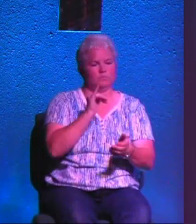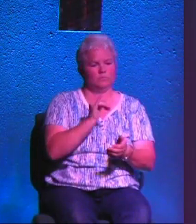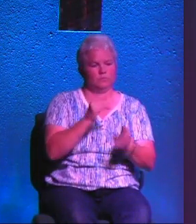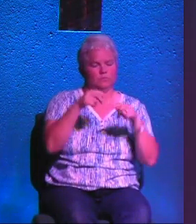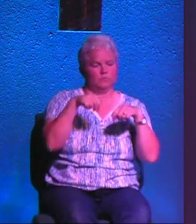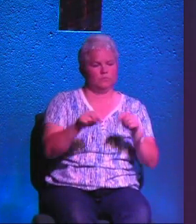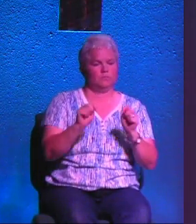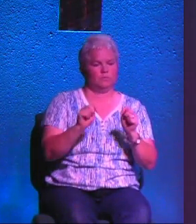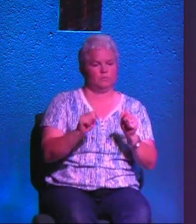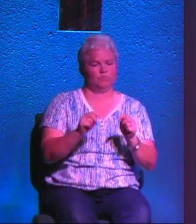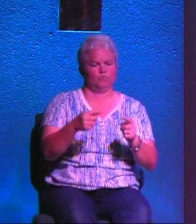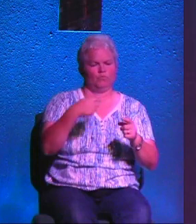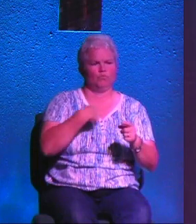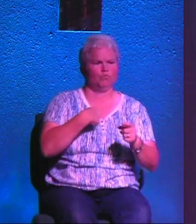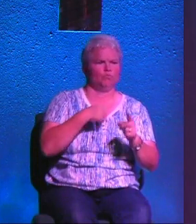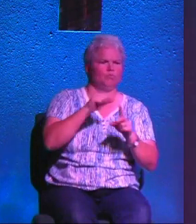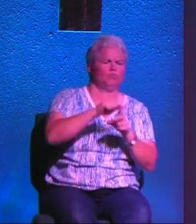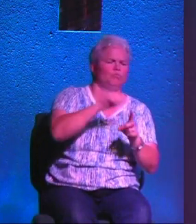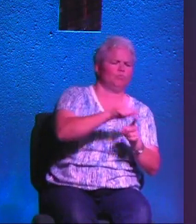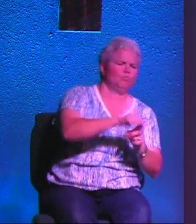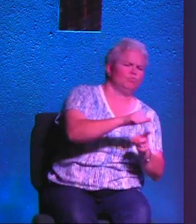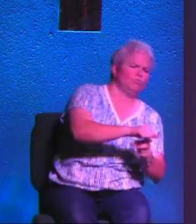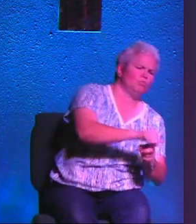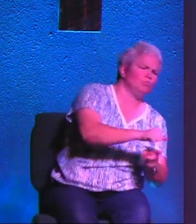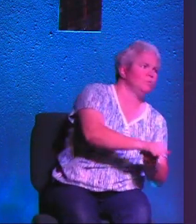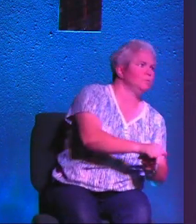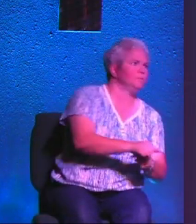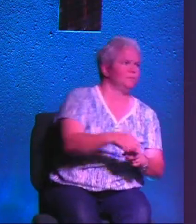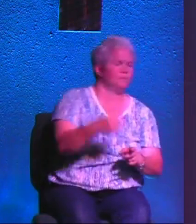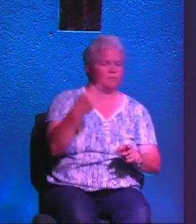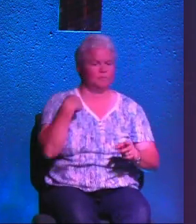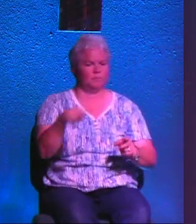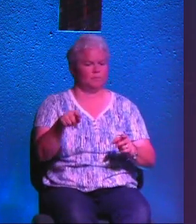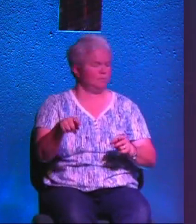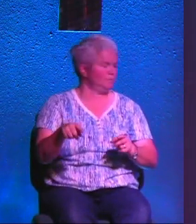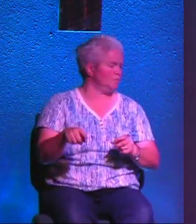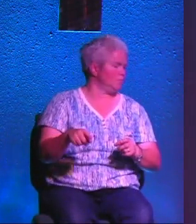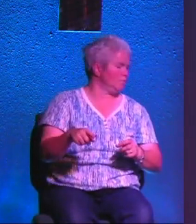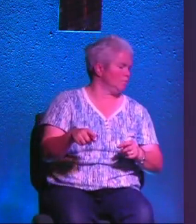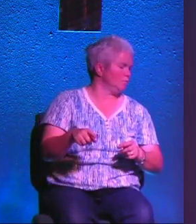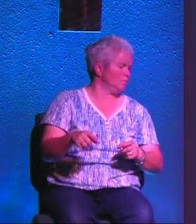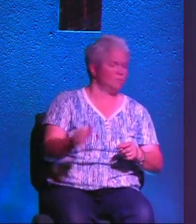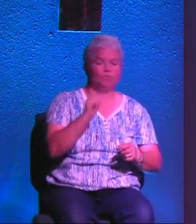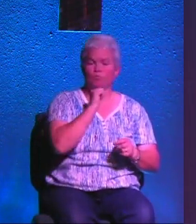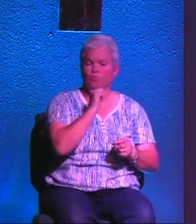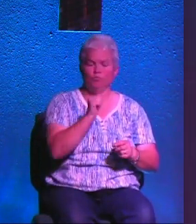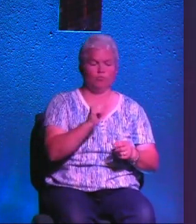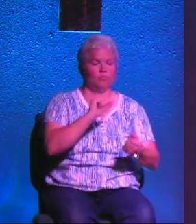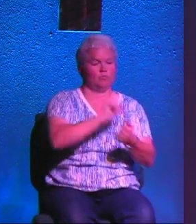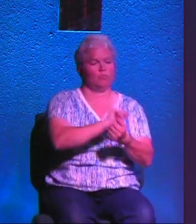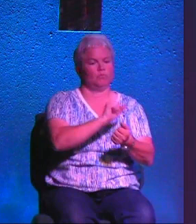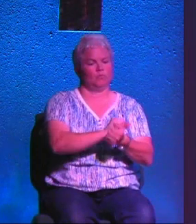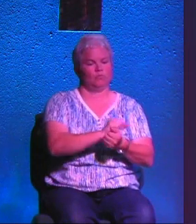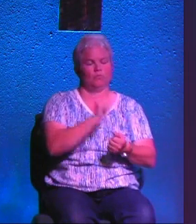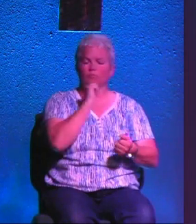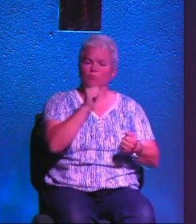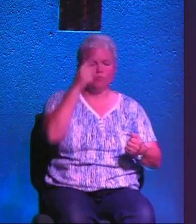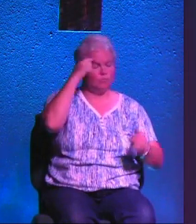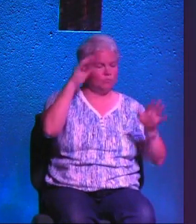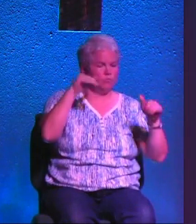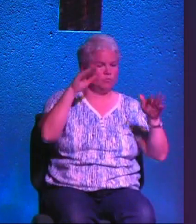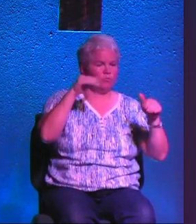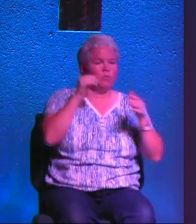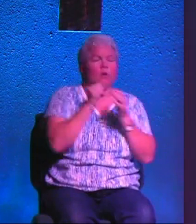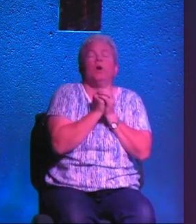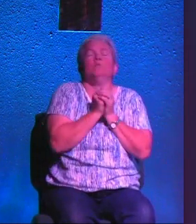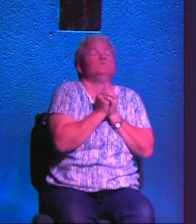I've tried punishing my body. I've tried these other religious systems. None of that has worked. I'm still hopeless.